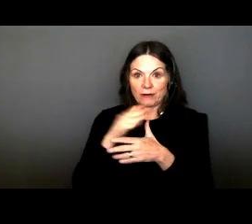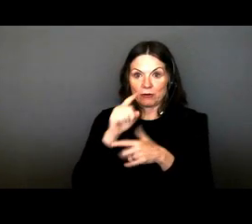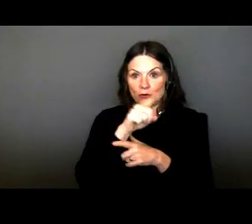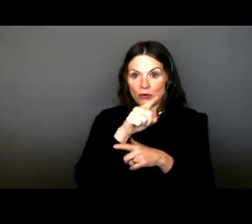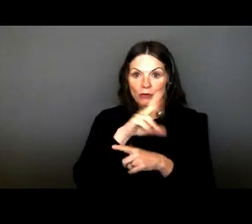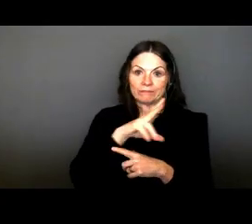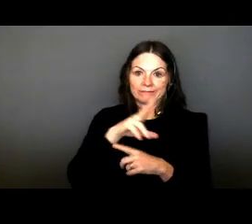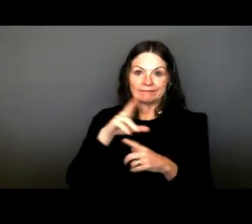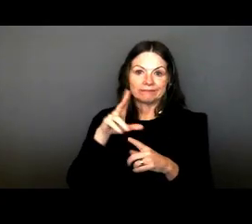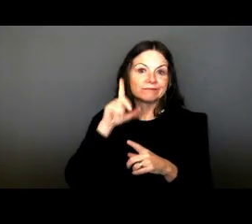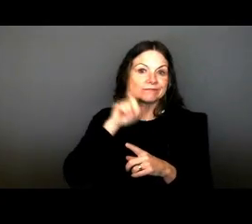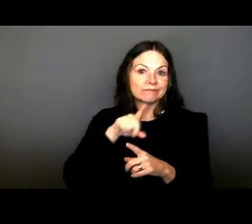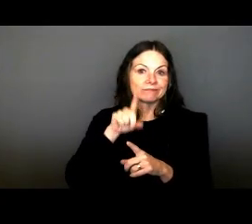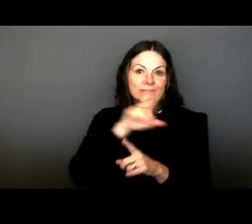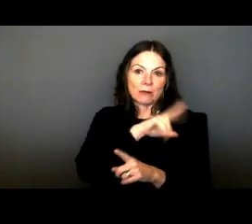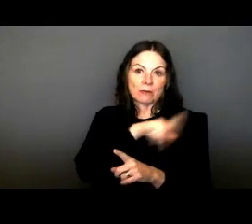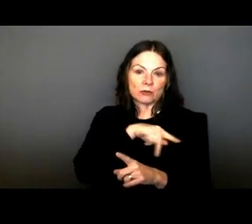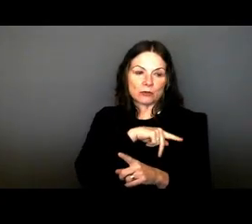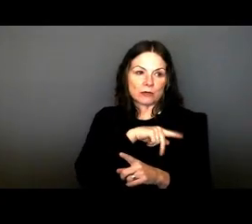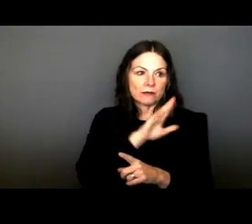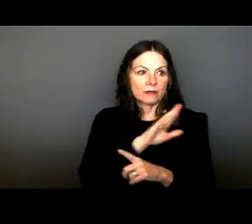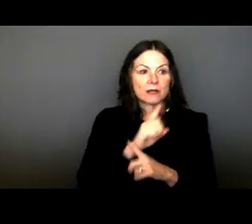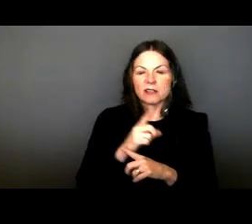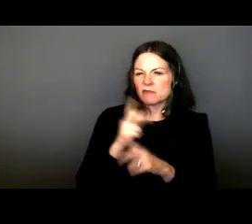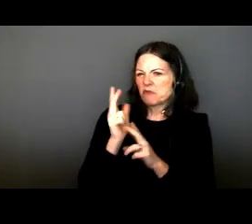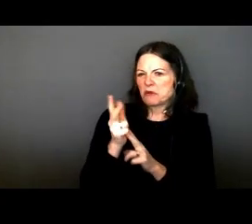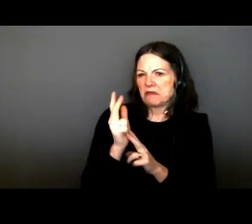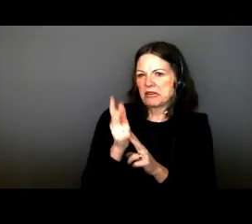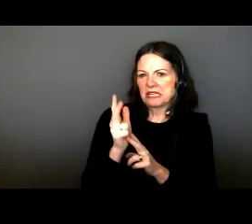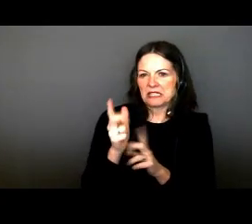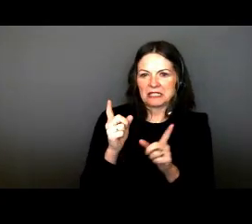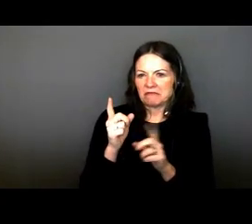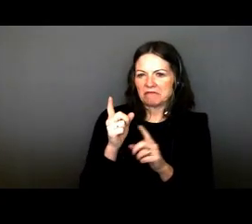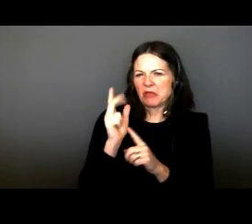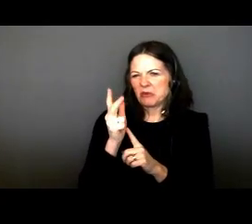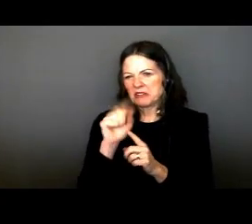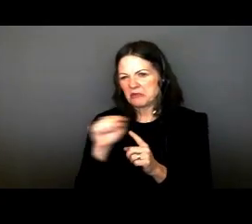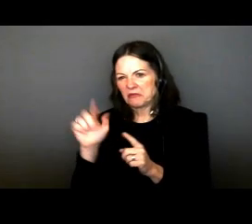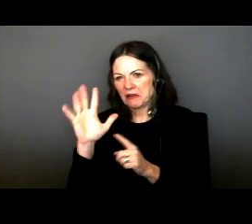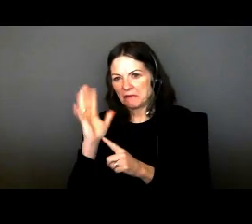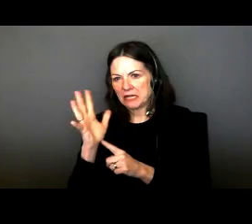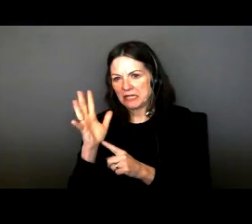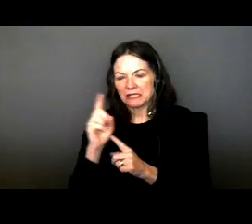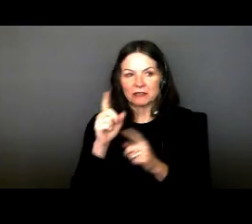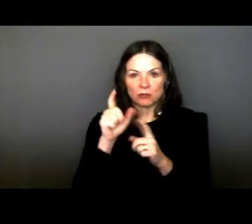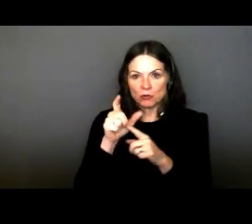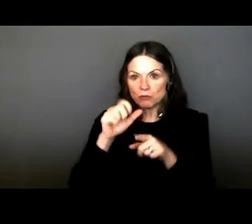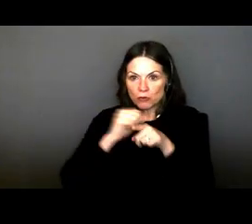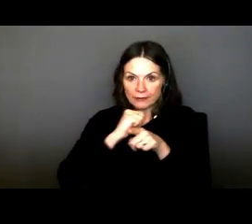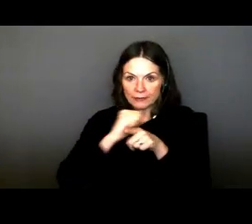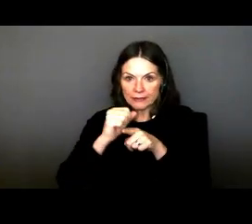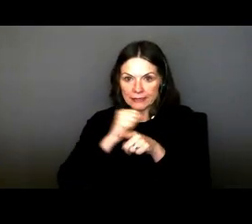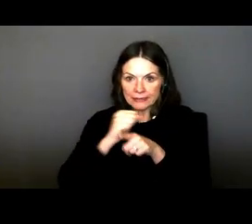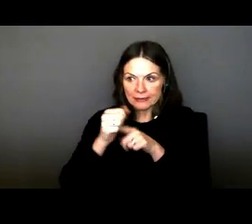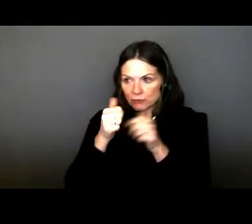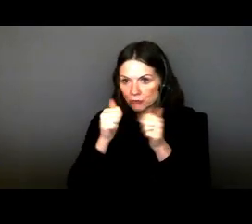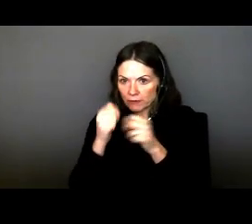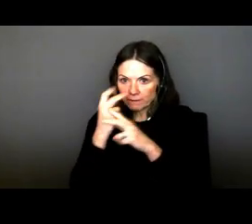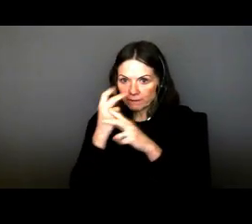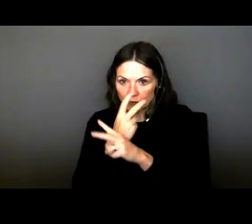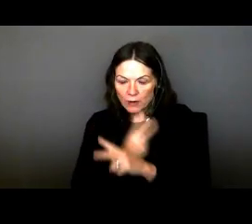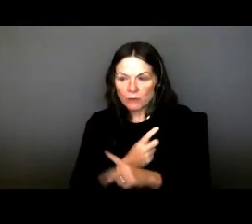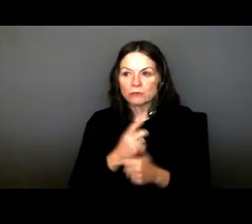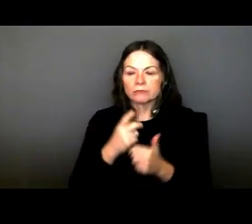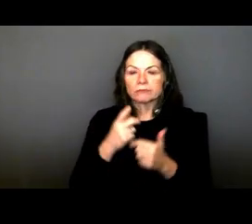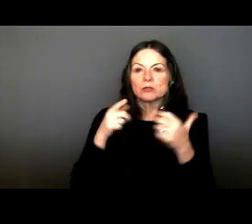You will have as well 3 minutes. Let's do 5 minutes as well for Rabia and play out with the starting